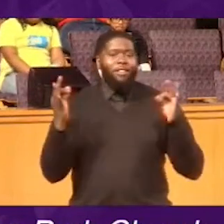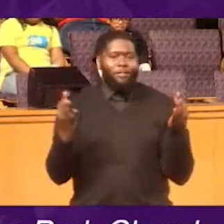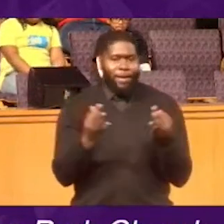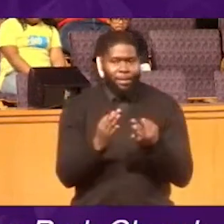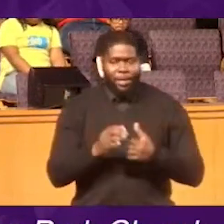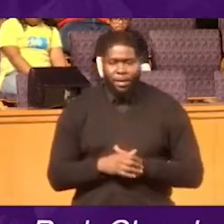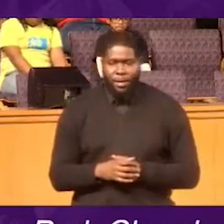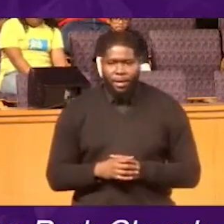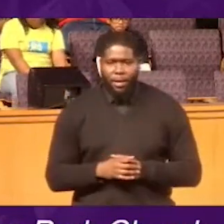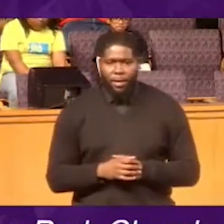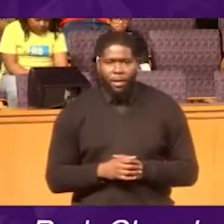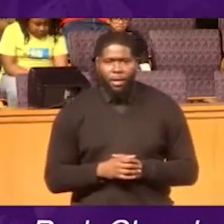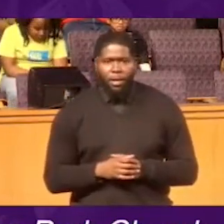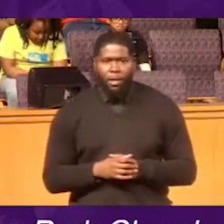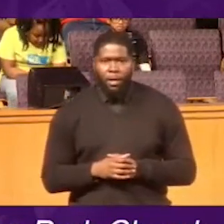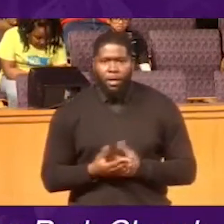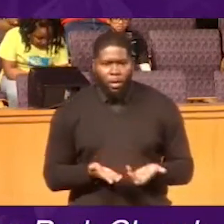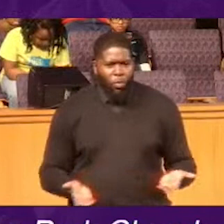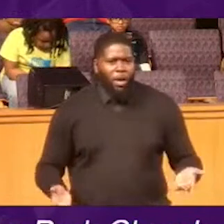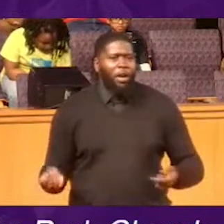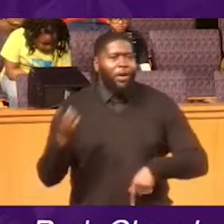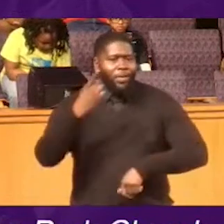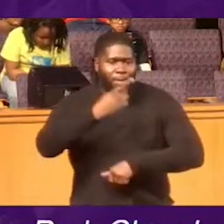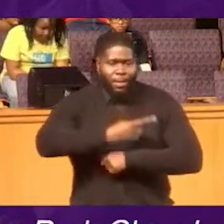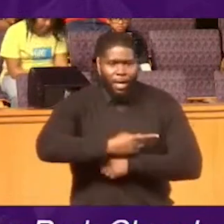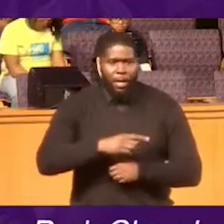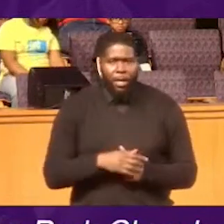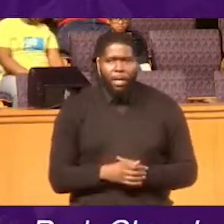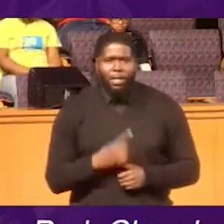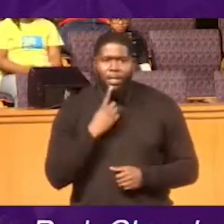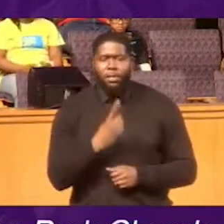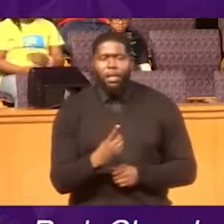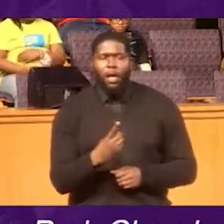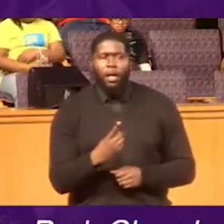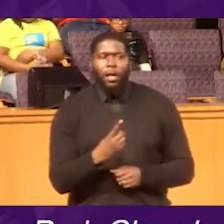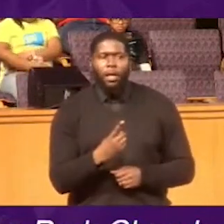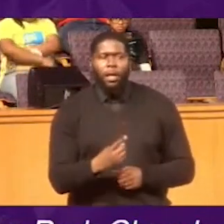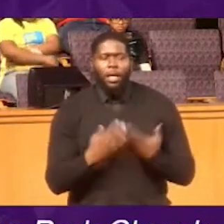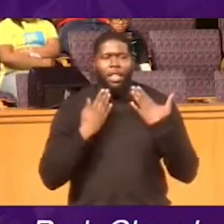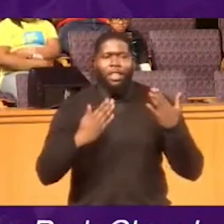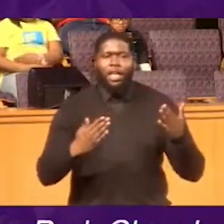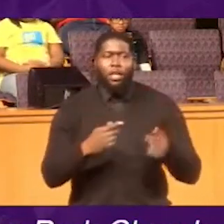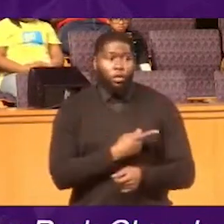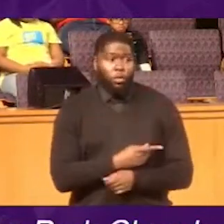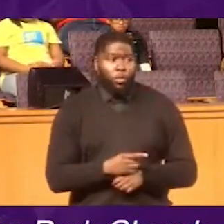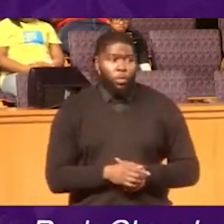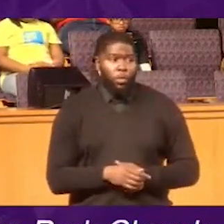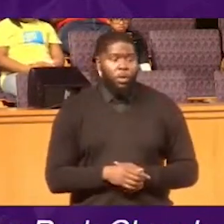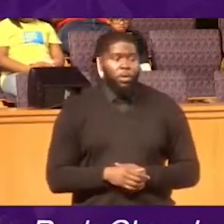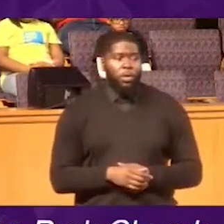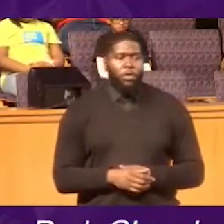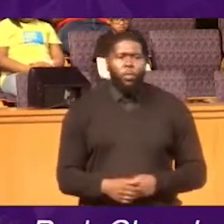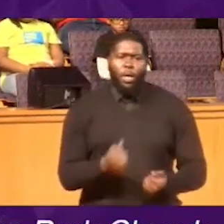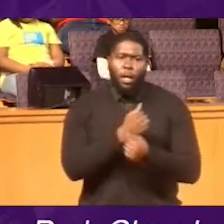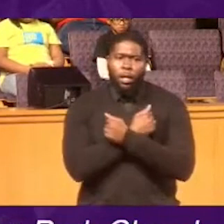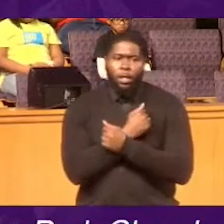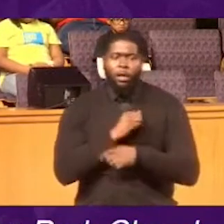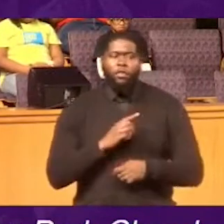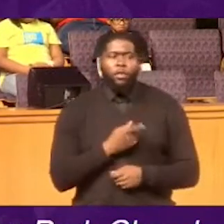right? So we're here today to say thank you, we love